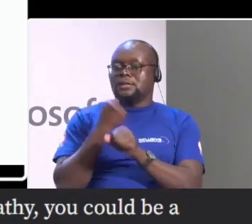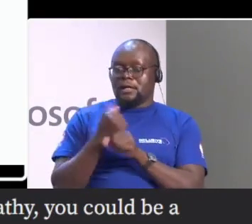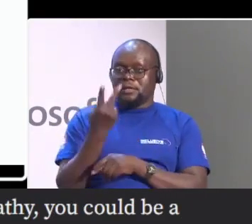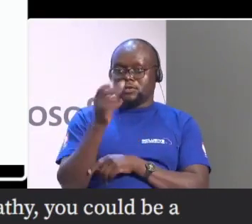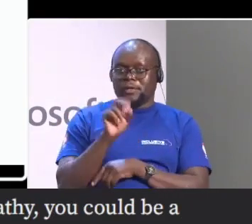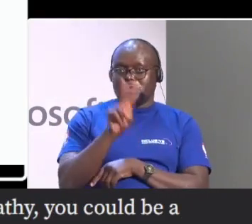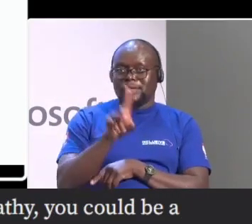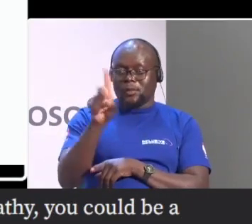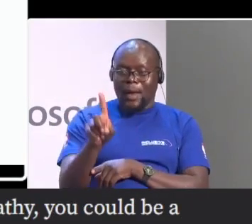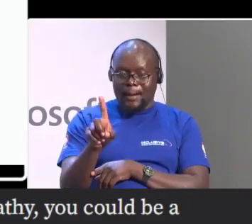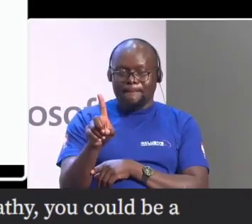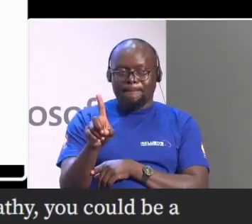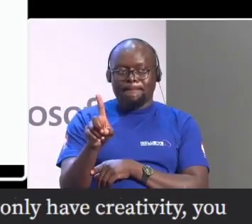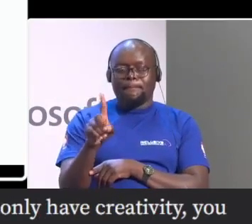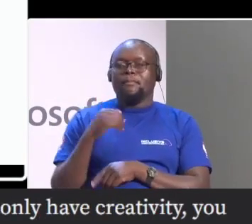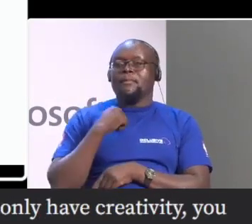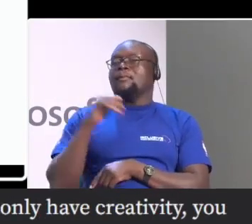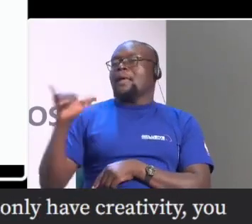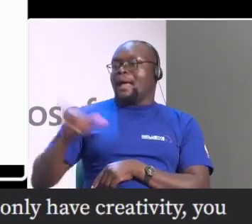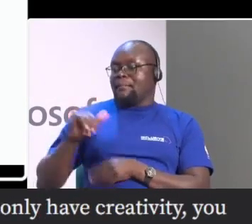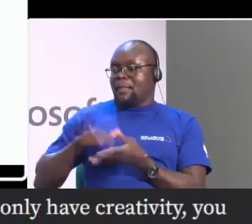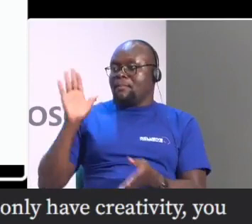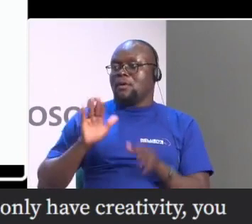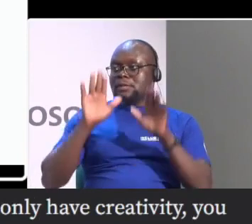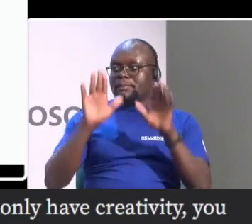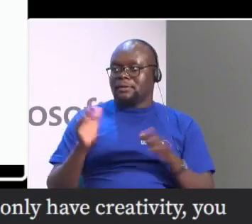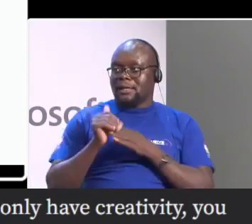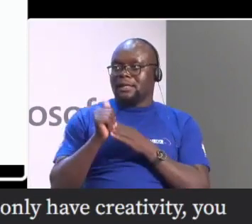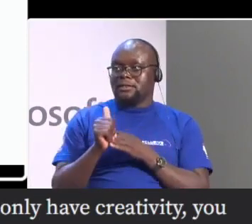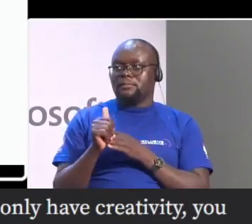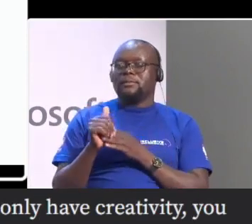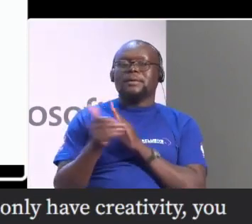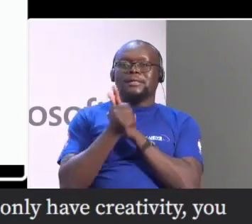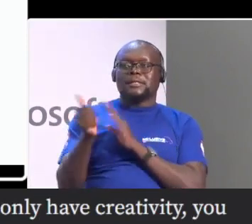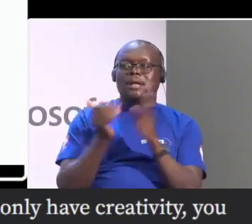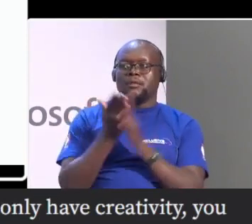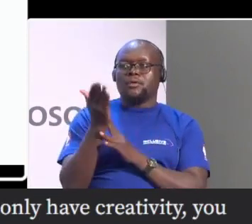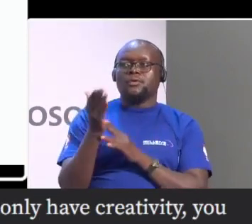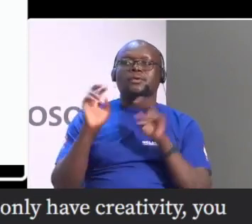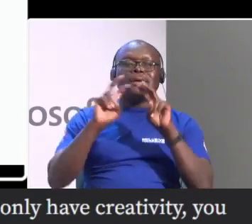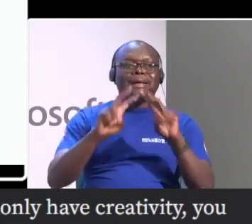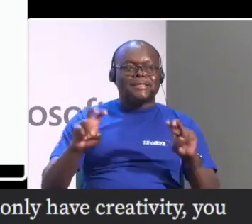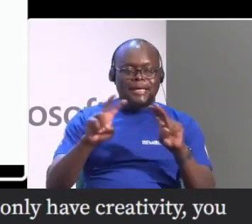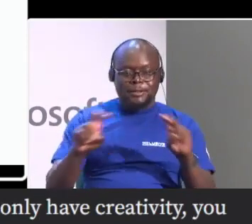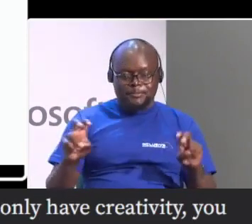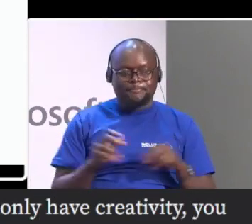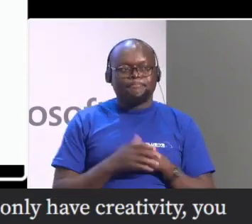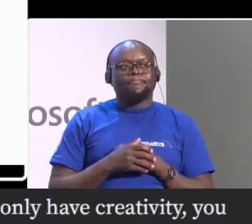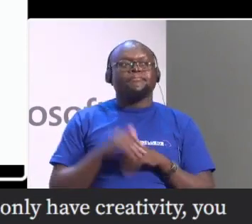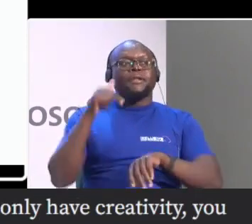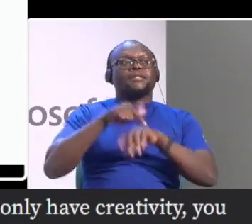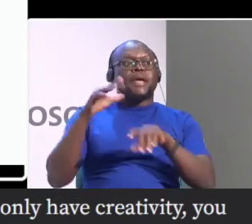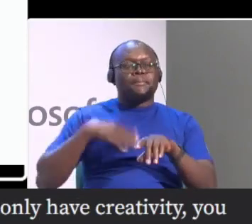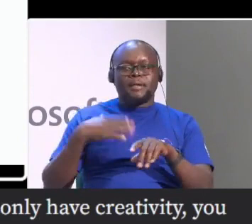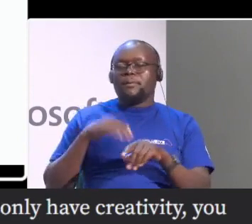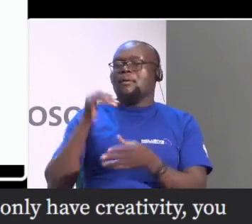2021. Empathy is the most important leadership skill according to research. When people